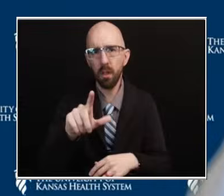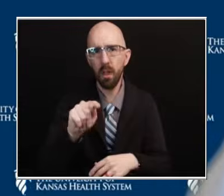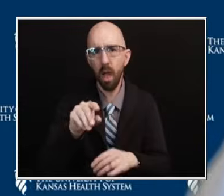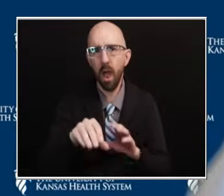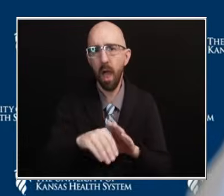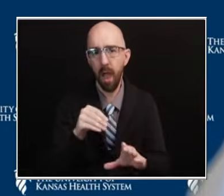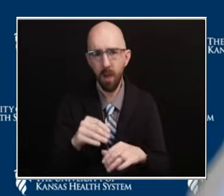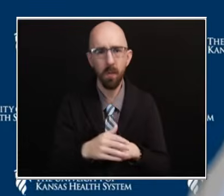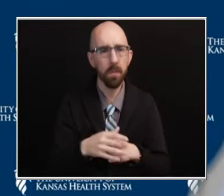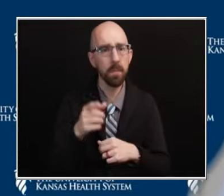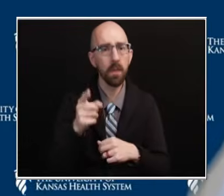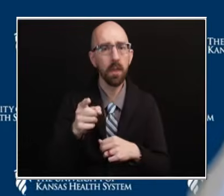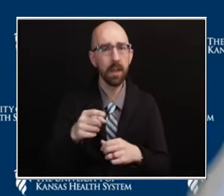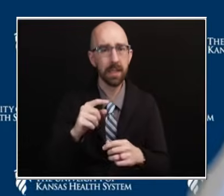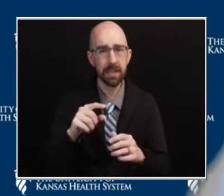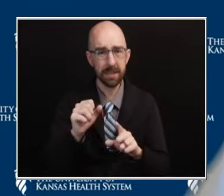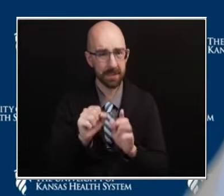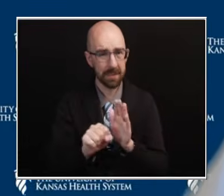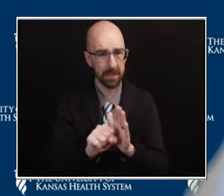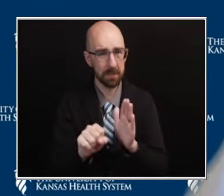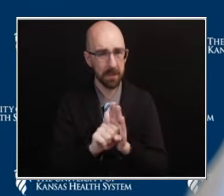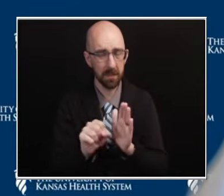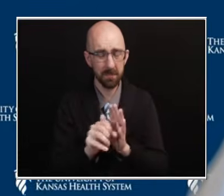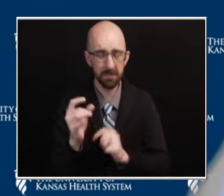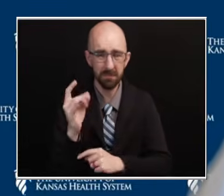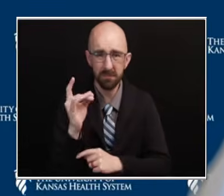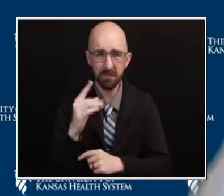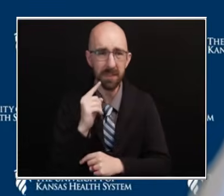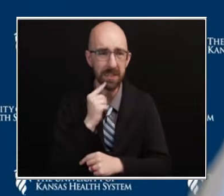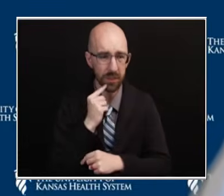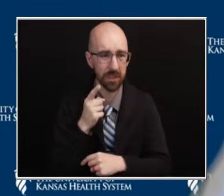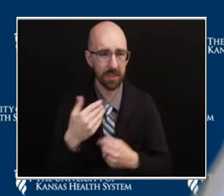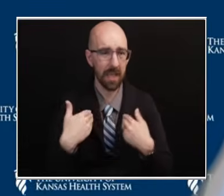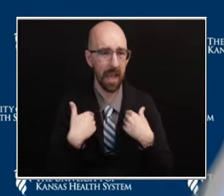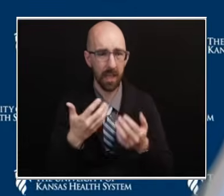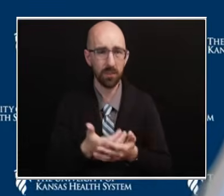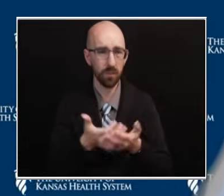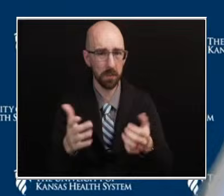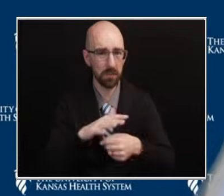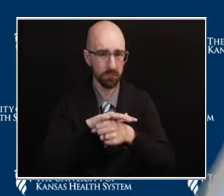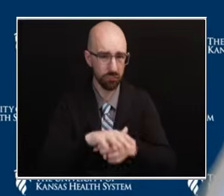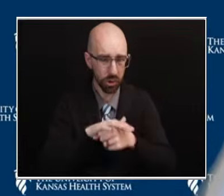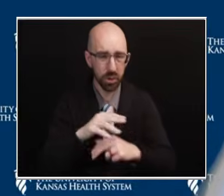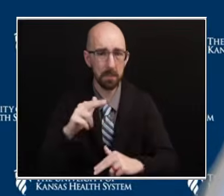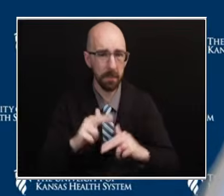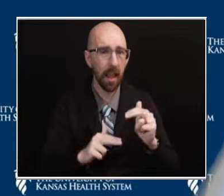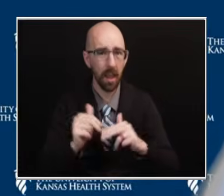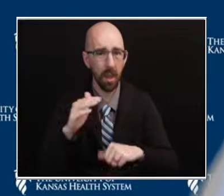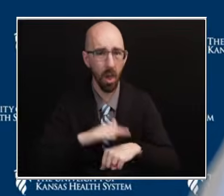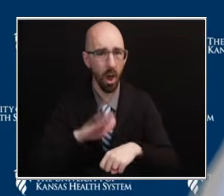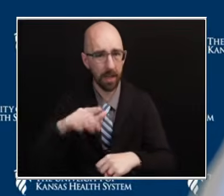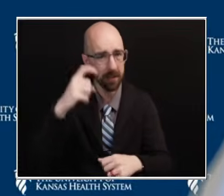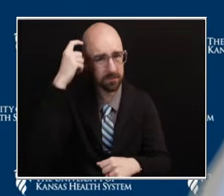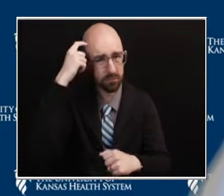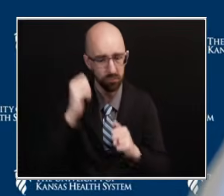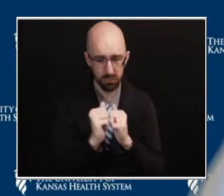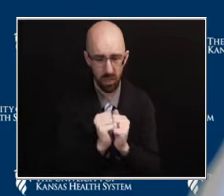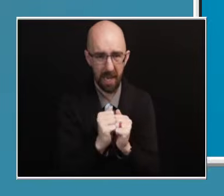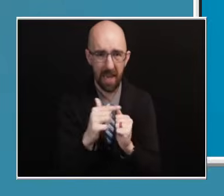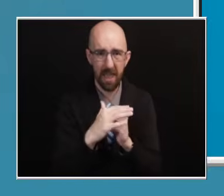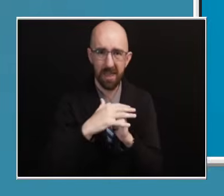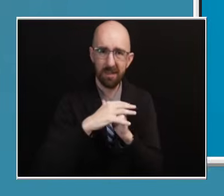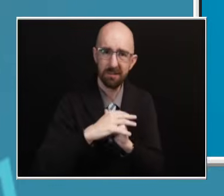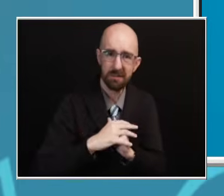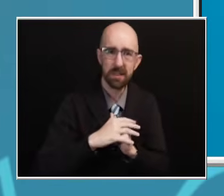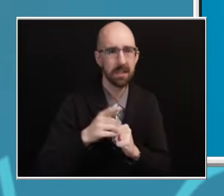Scott's symptoms were so severe and he was having so much pressure build up, if you will, on his brain that a craniotomy had